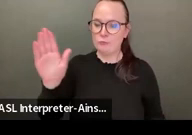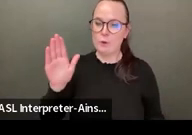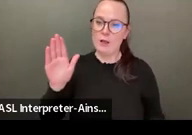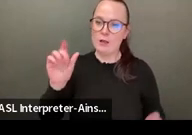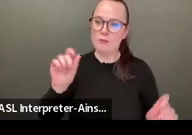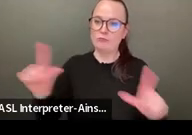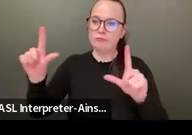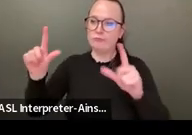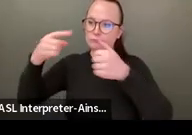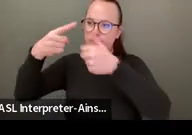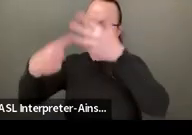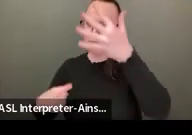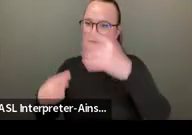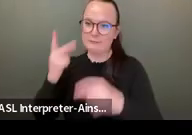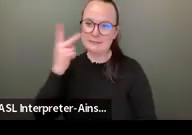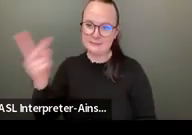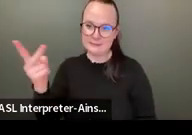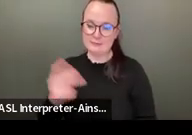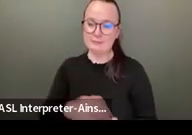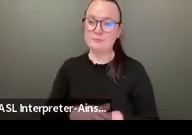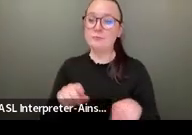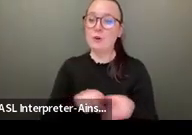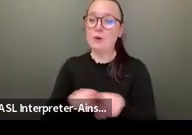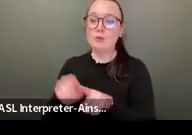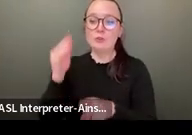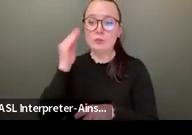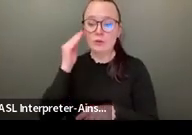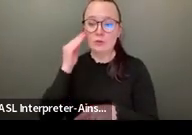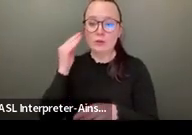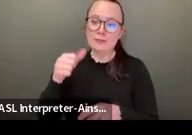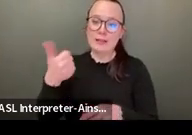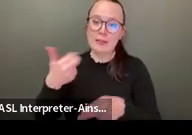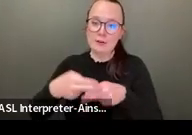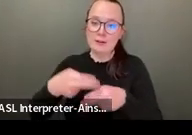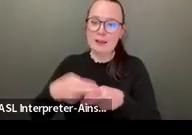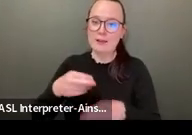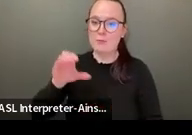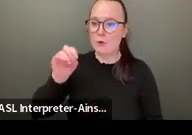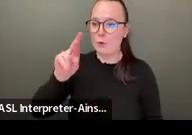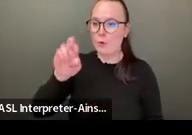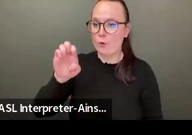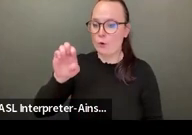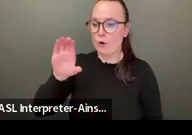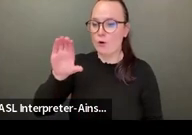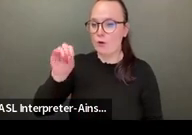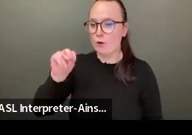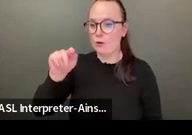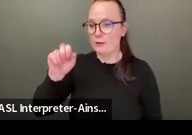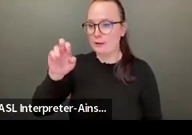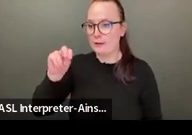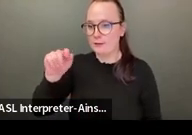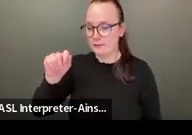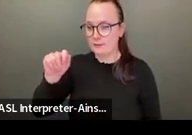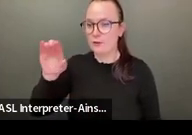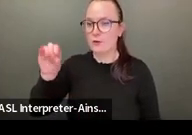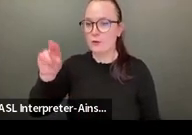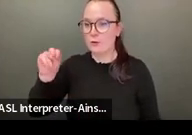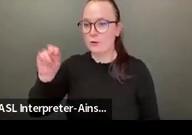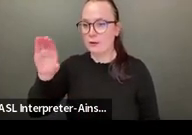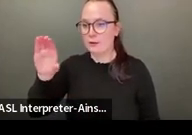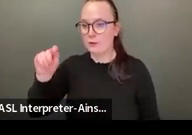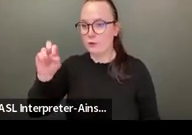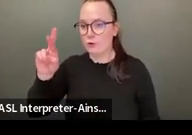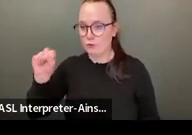And they're also known as the core content connectors. So you've got the core content connectors in